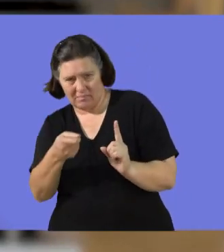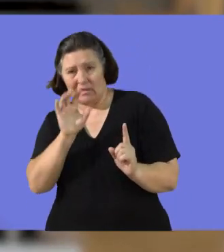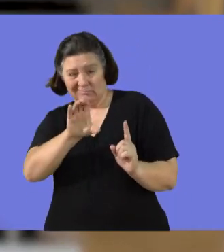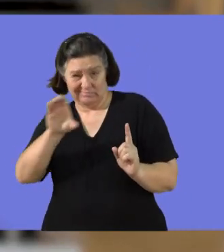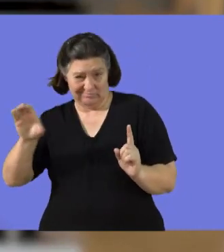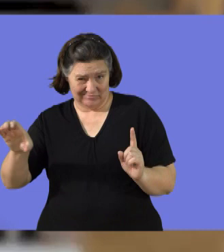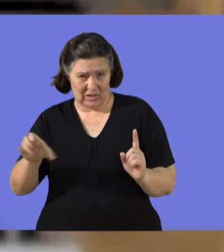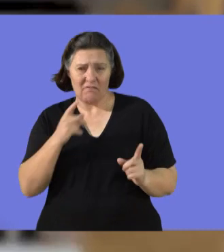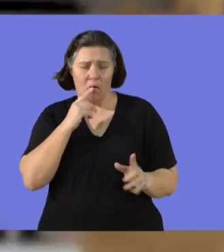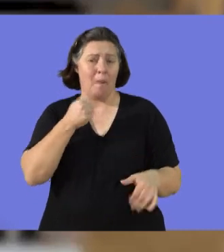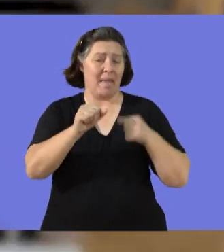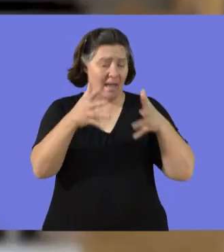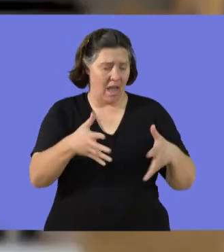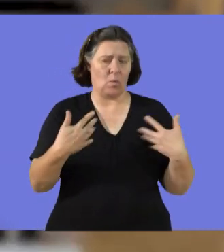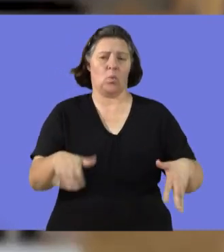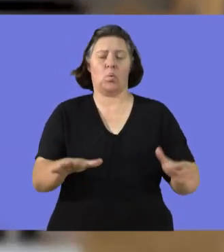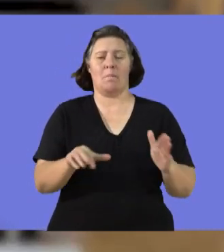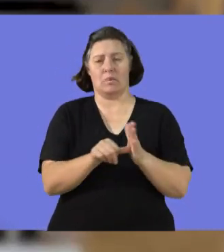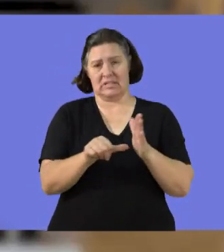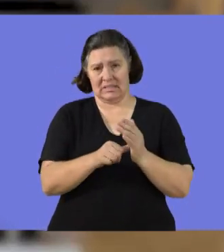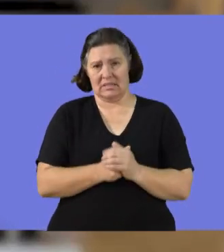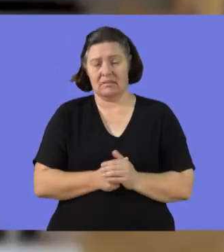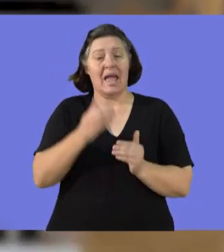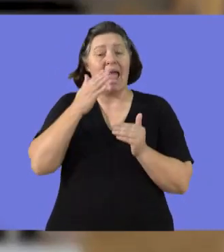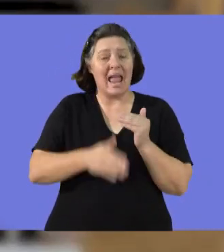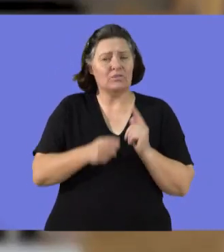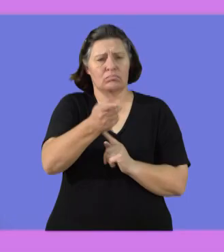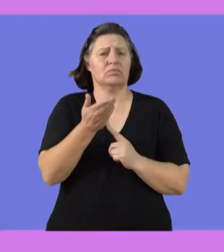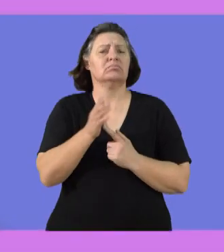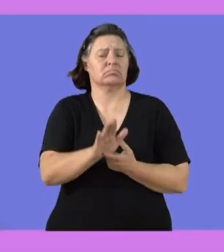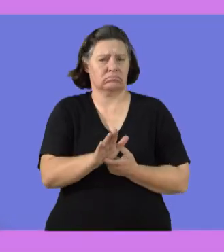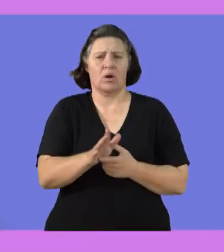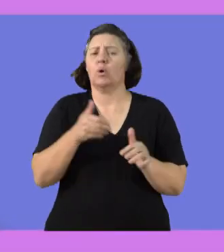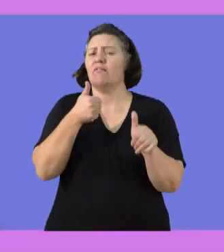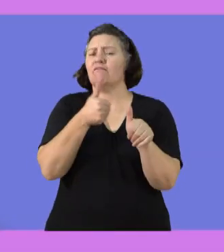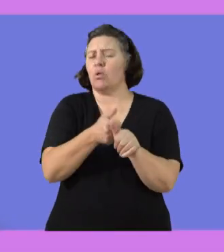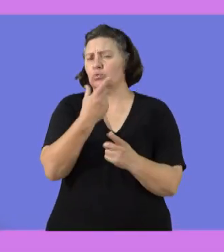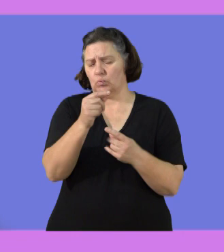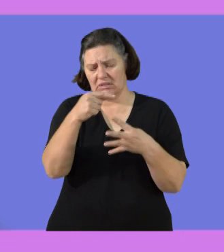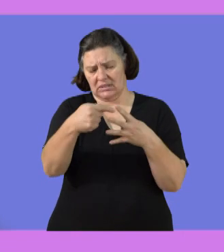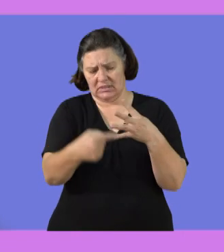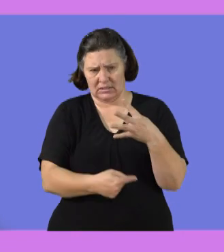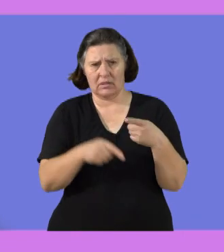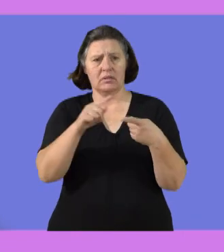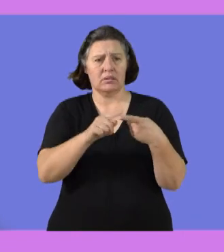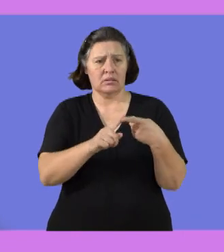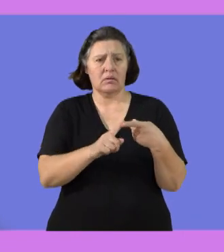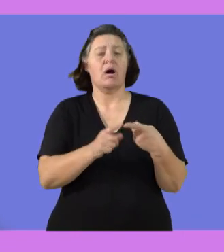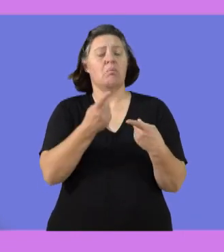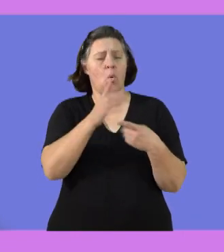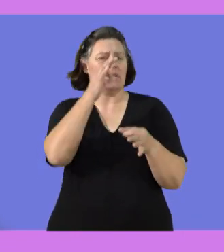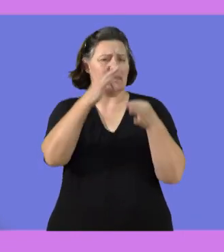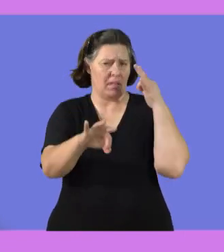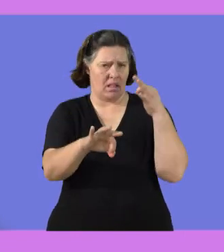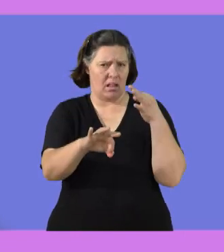the bakers. At the end of this lesson, you should be able to do the following. Simplify the